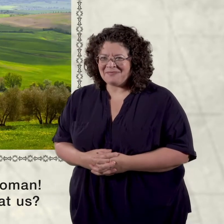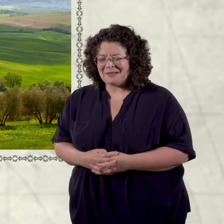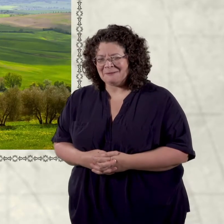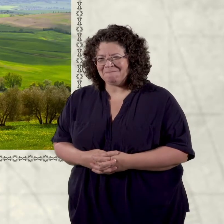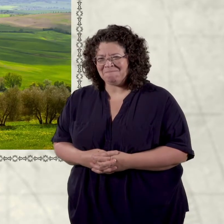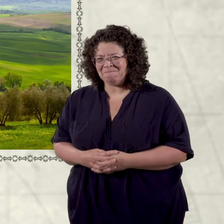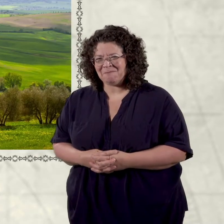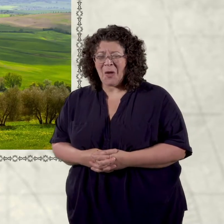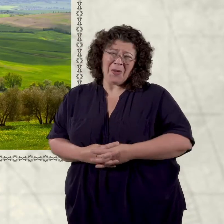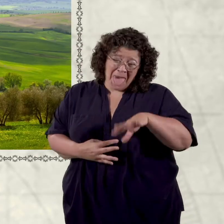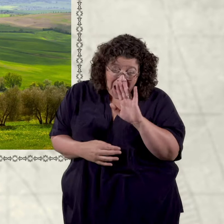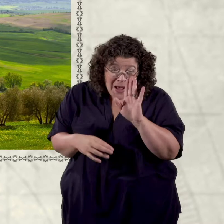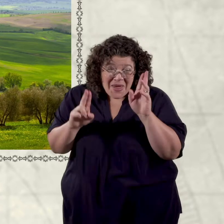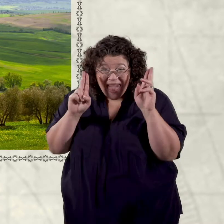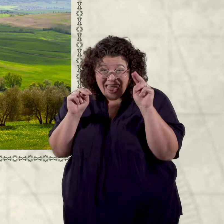Hello here.